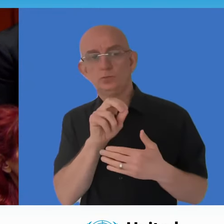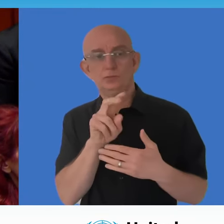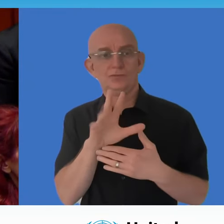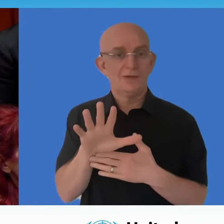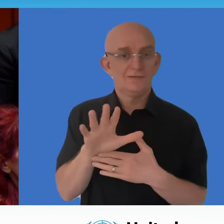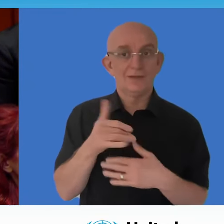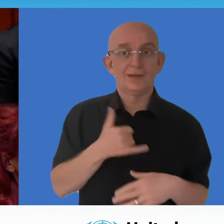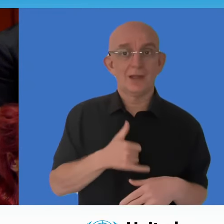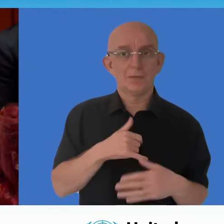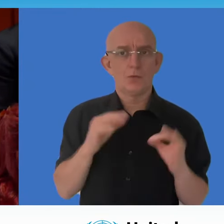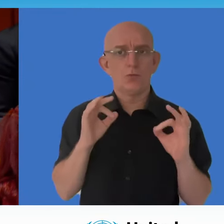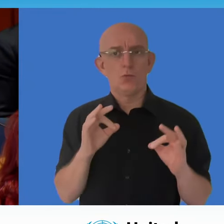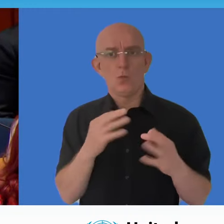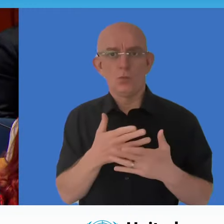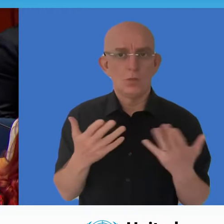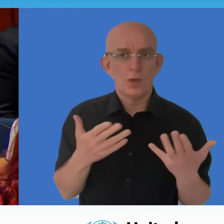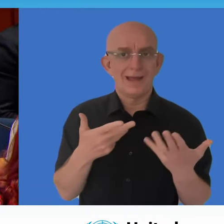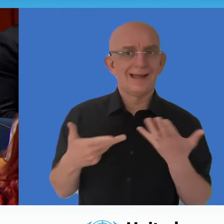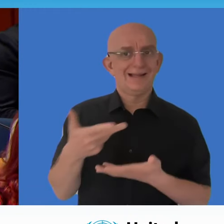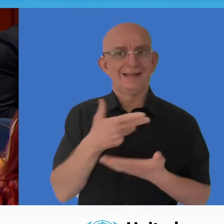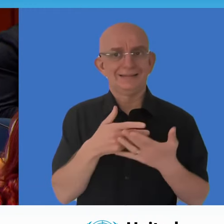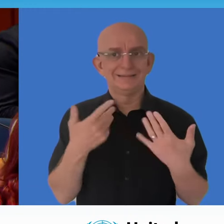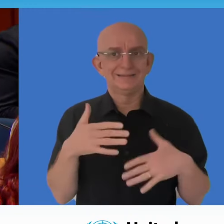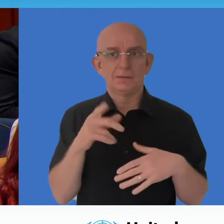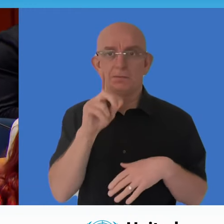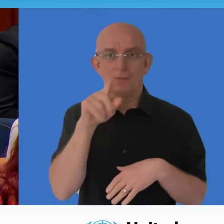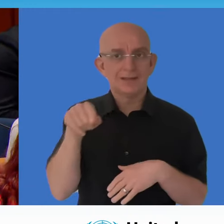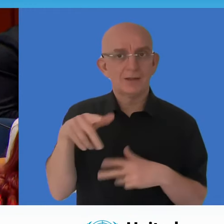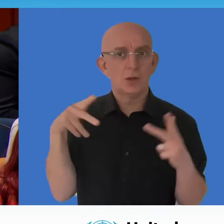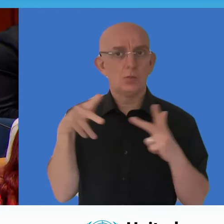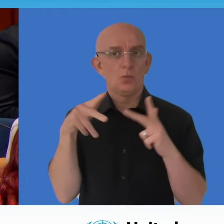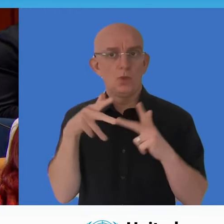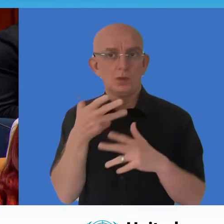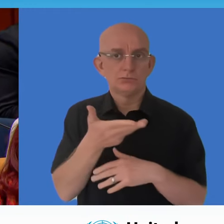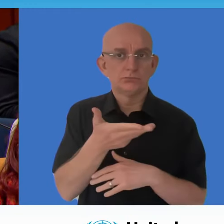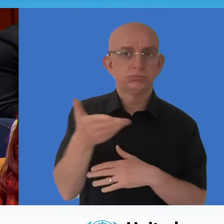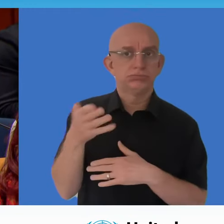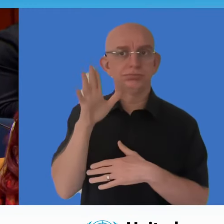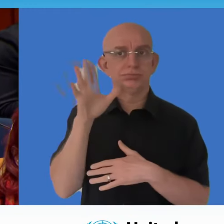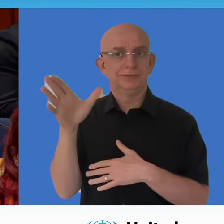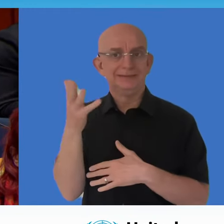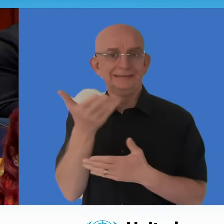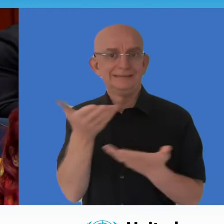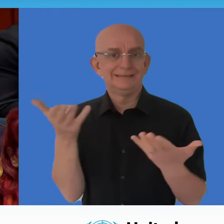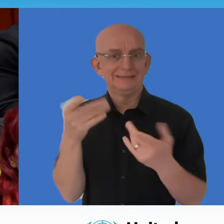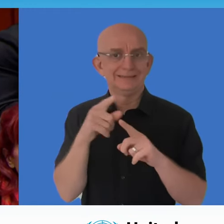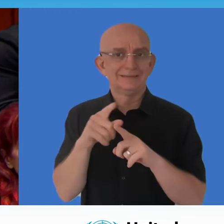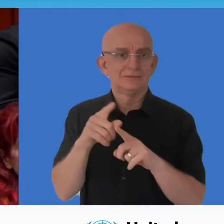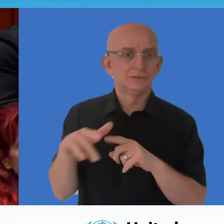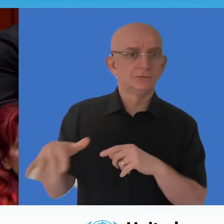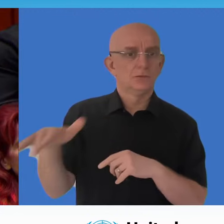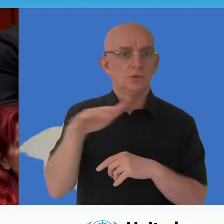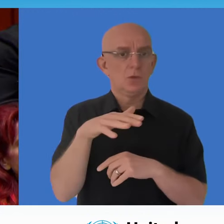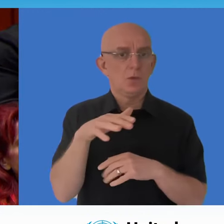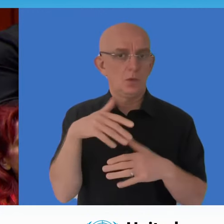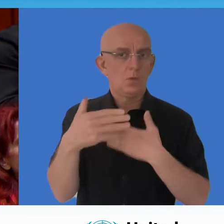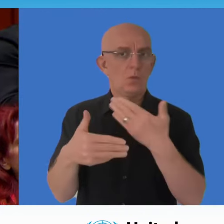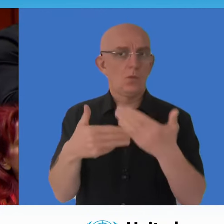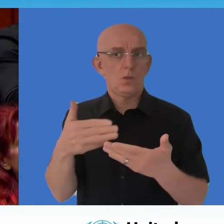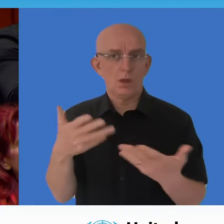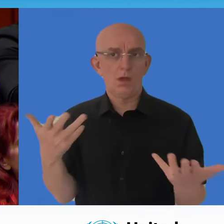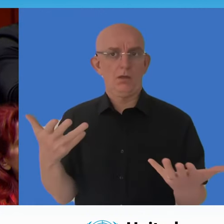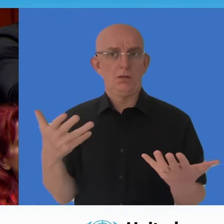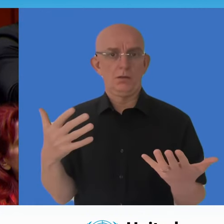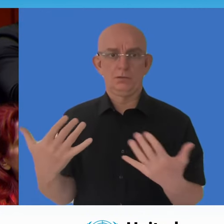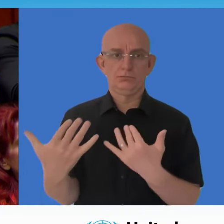militias rages on. The Yemeni government, represented by the Ministry of Youth and Sports, took effective measures to elaborate